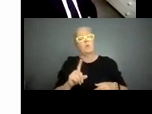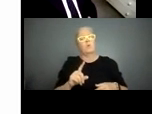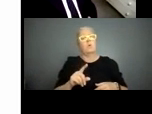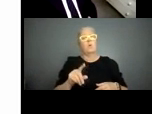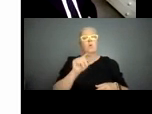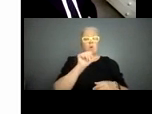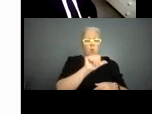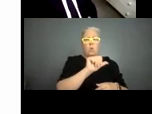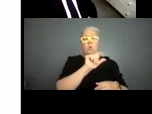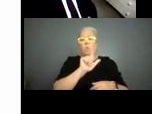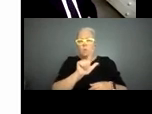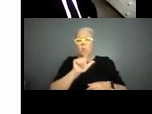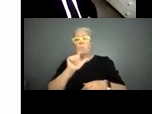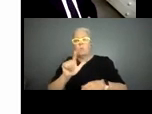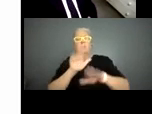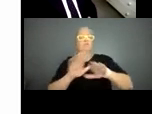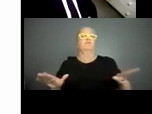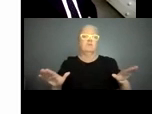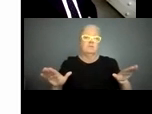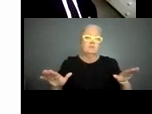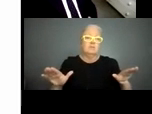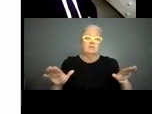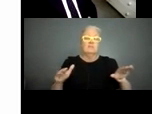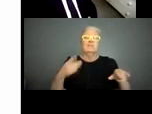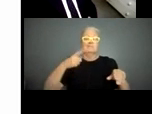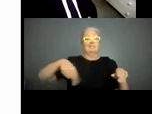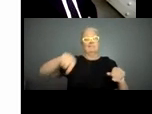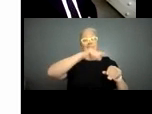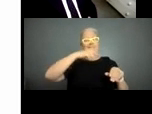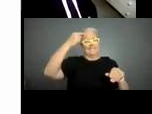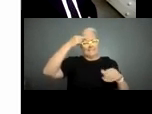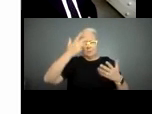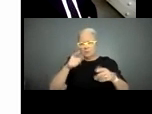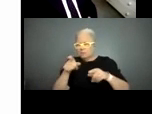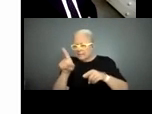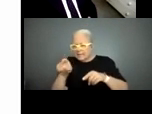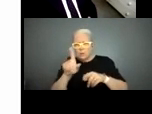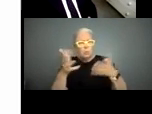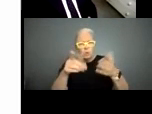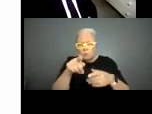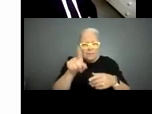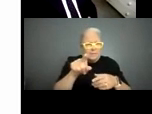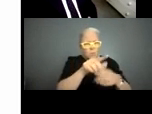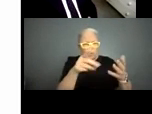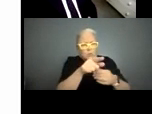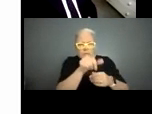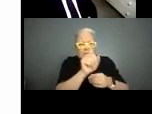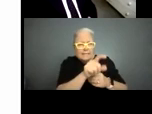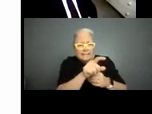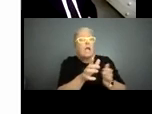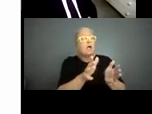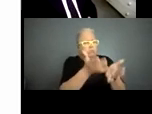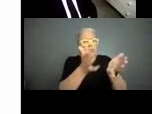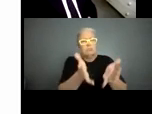about including every single child and thinking about what every child in this school needed so that they had the best opportunities